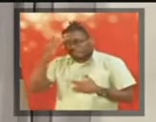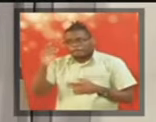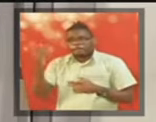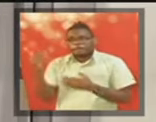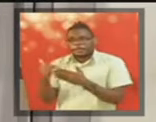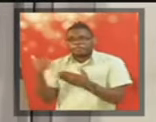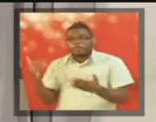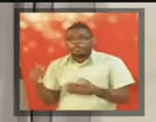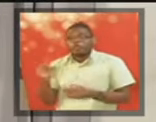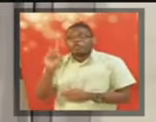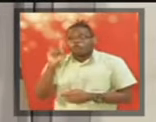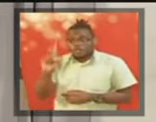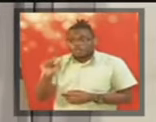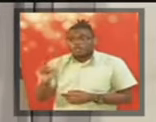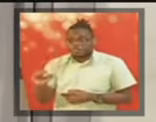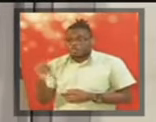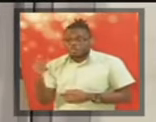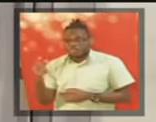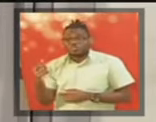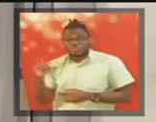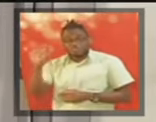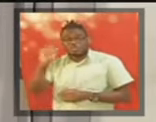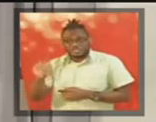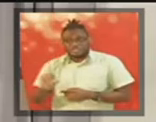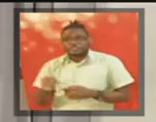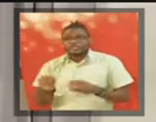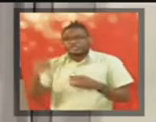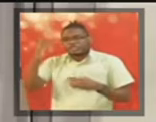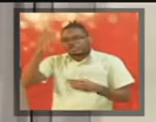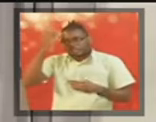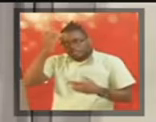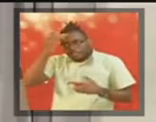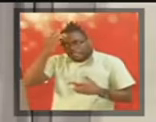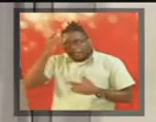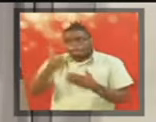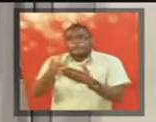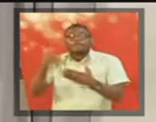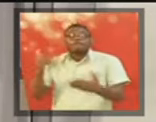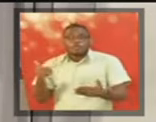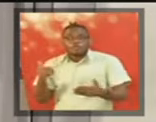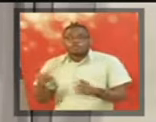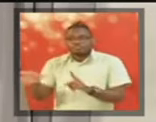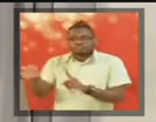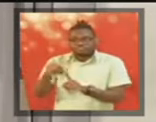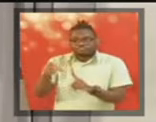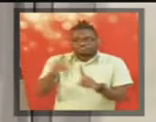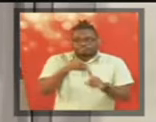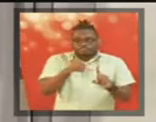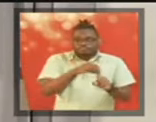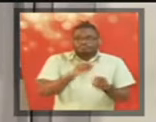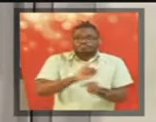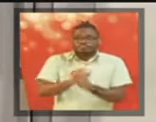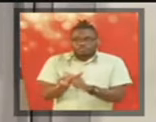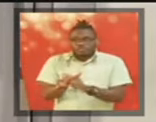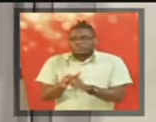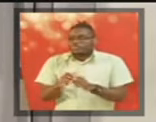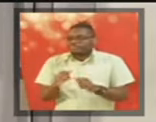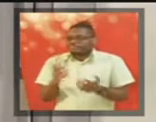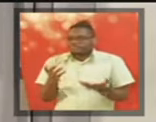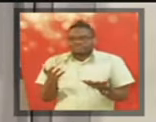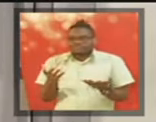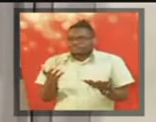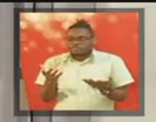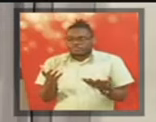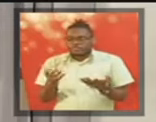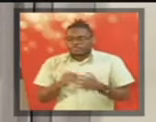16.1% would have had some comorbidities of one type or the other. So I don't think, of course, you